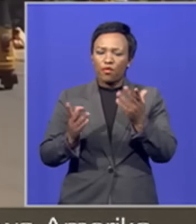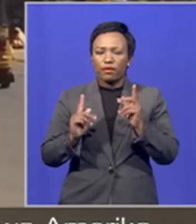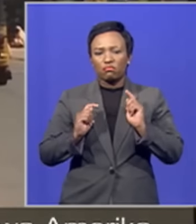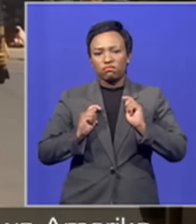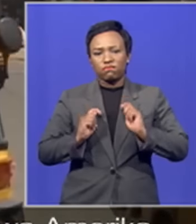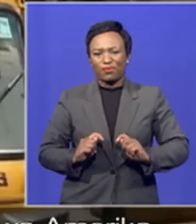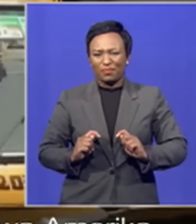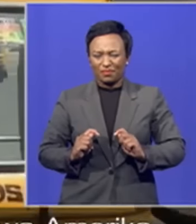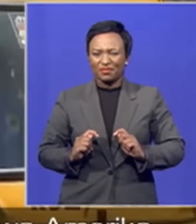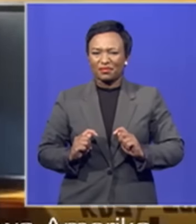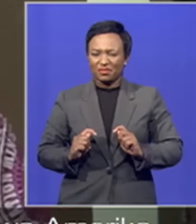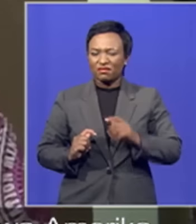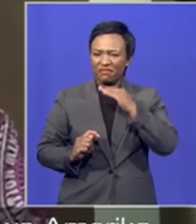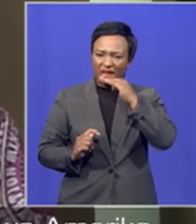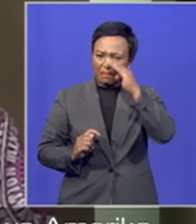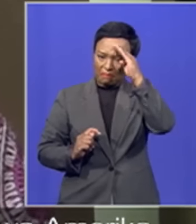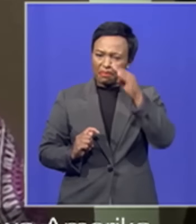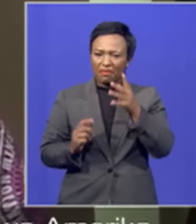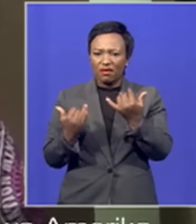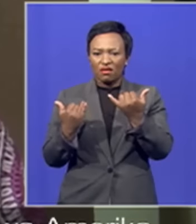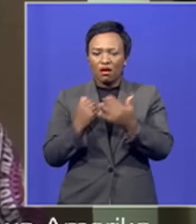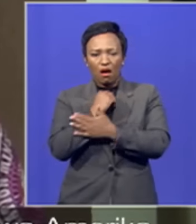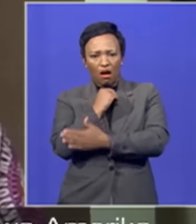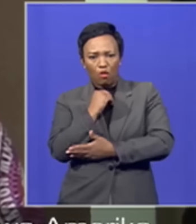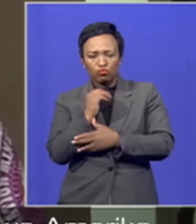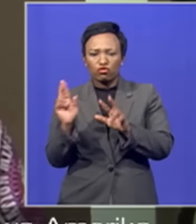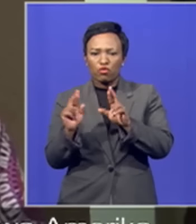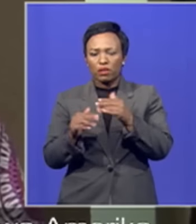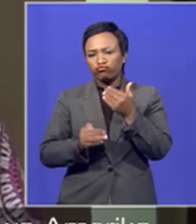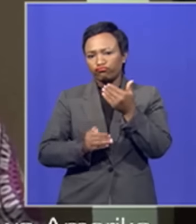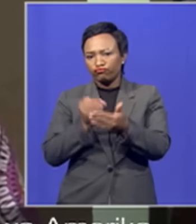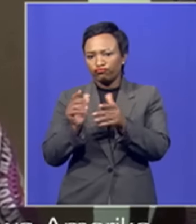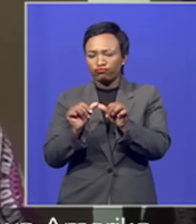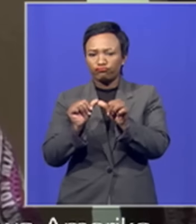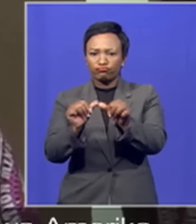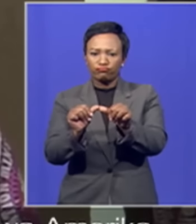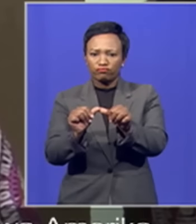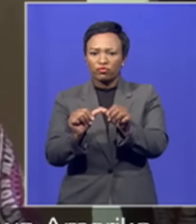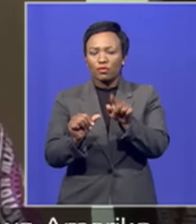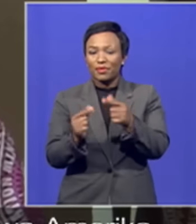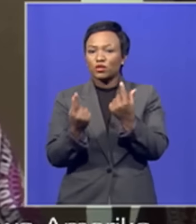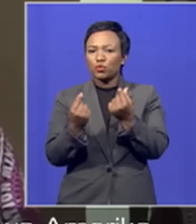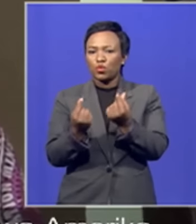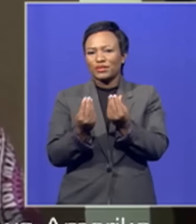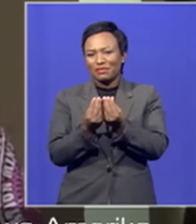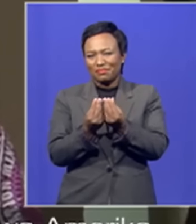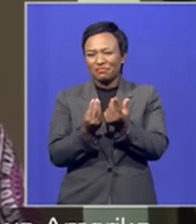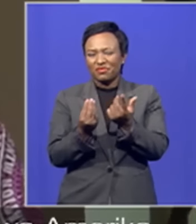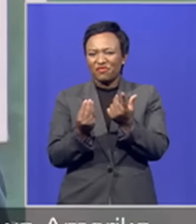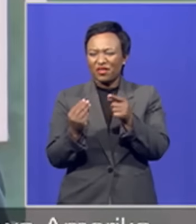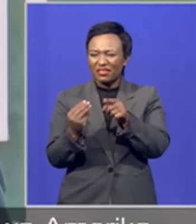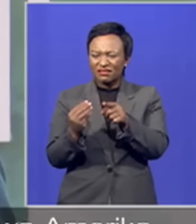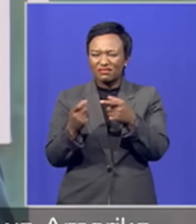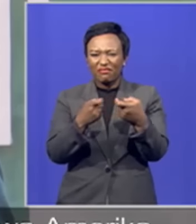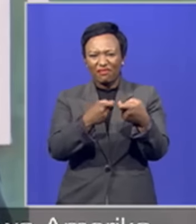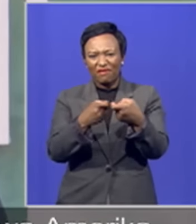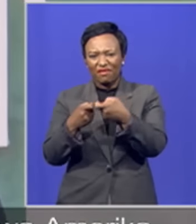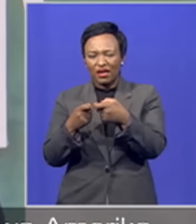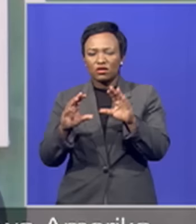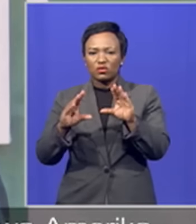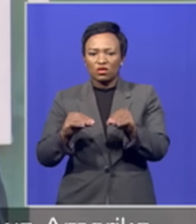the country is ready to move forward, then I think it's time we do something to stop all these killings.